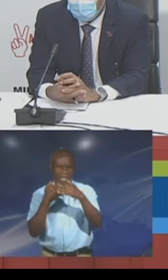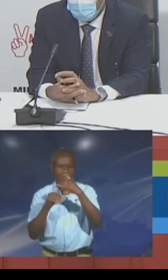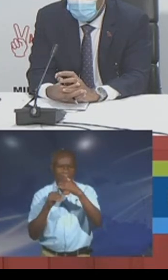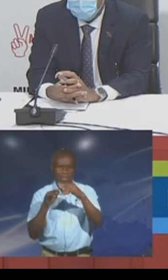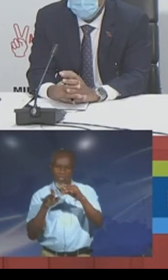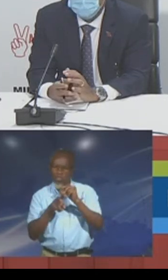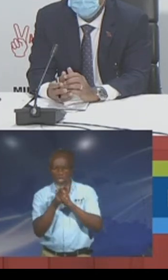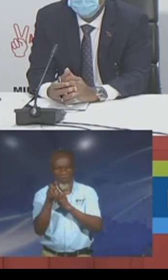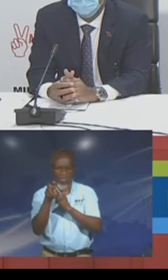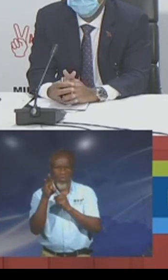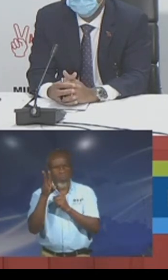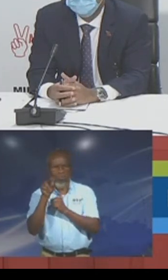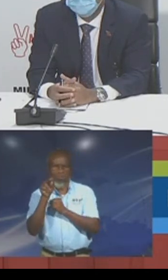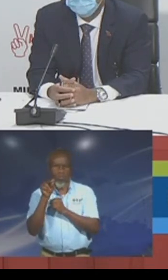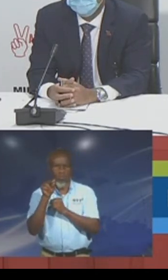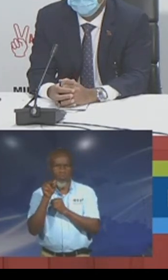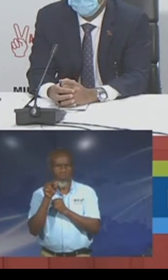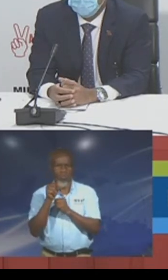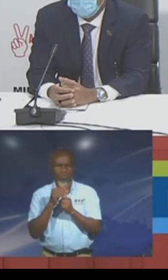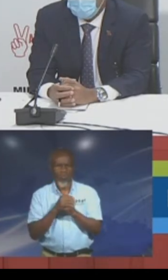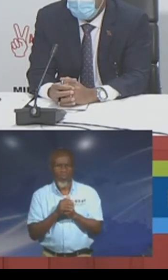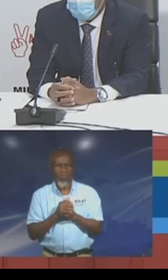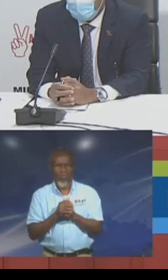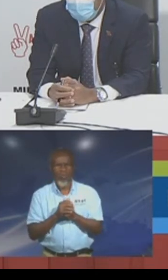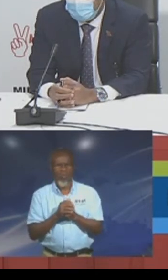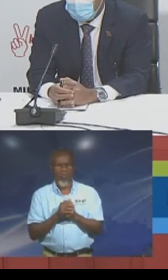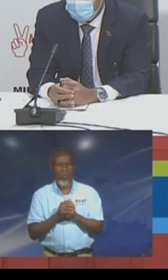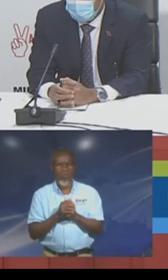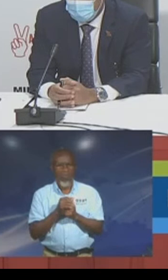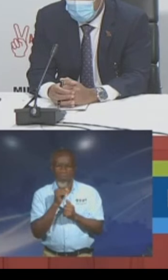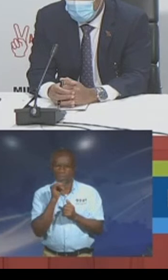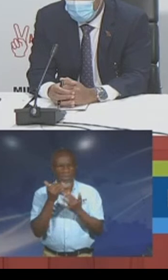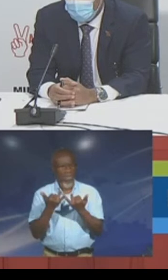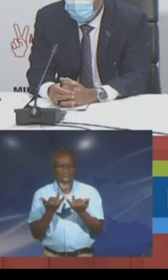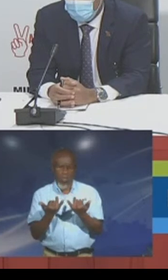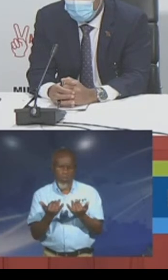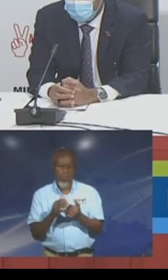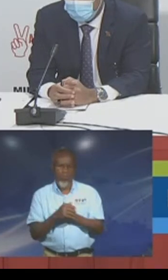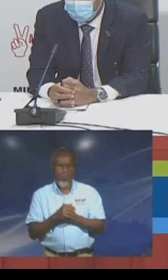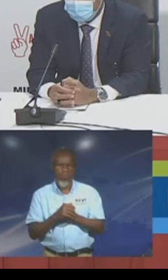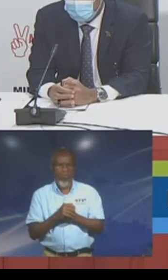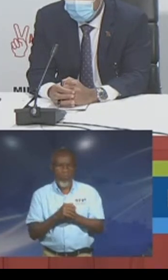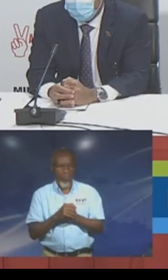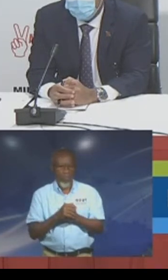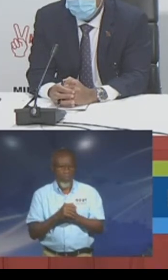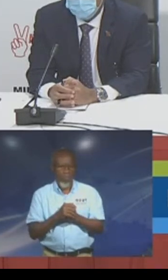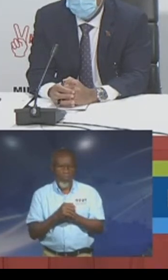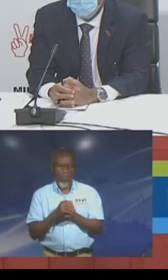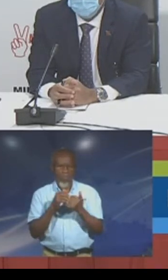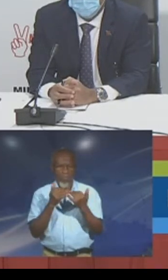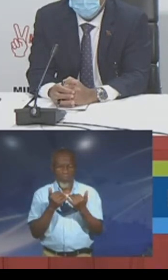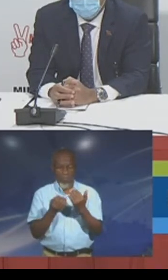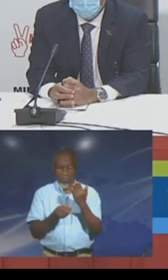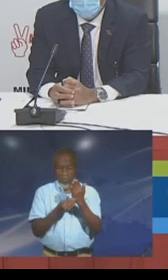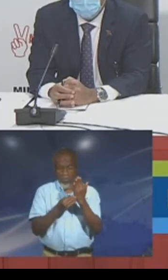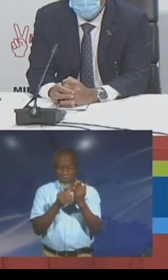time. Thank you very much, Minister. And we go back to azpnews.com for a follow-up